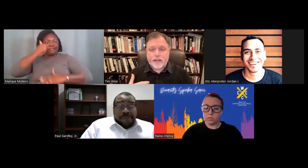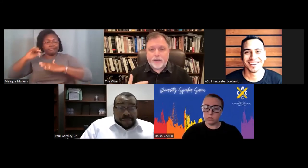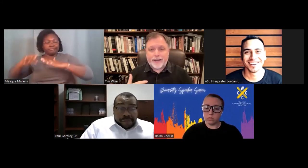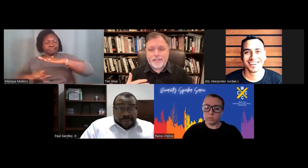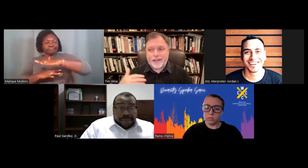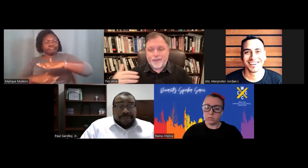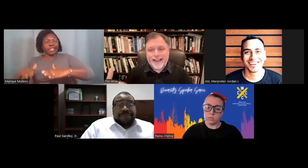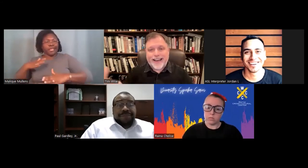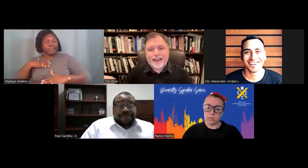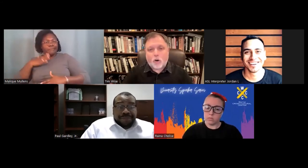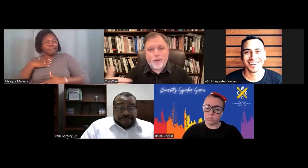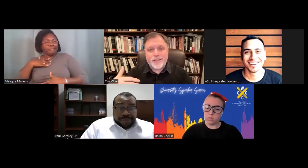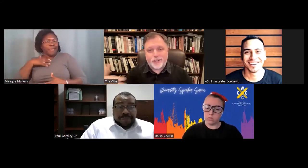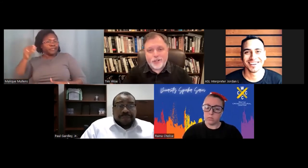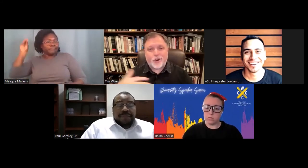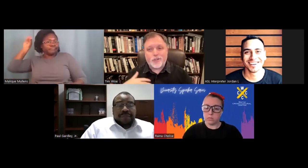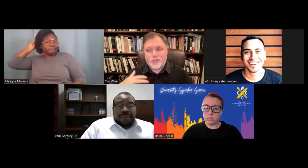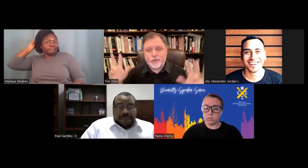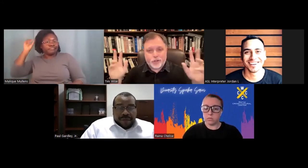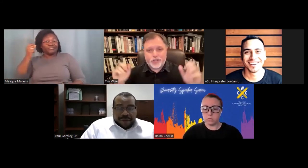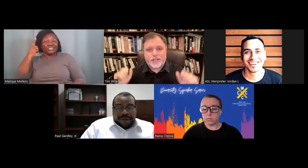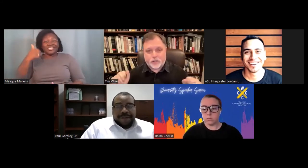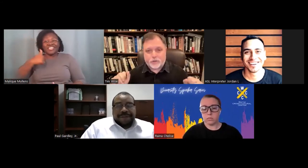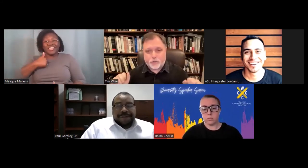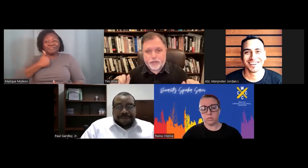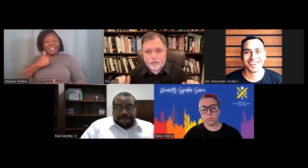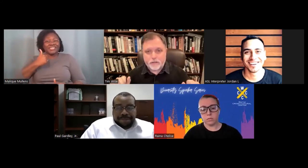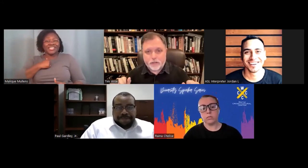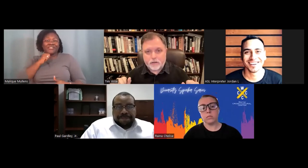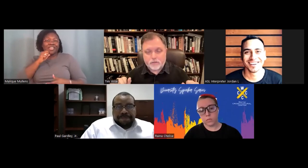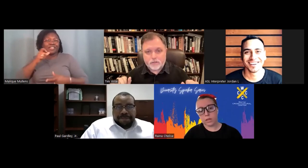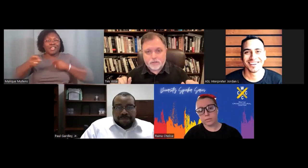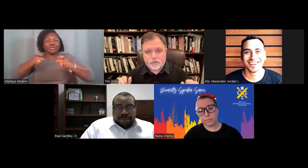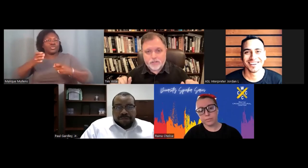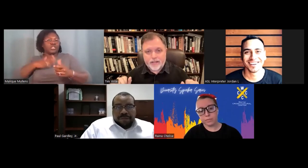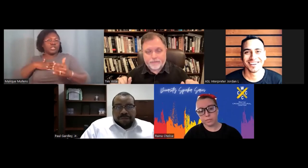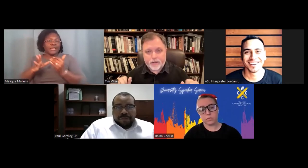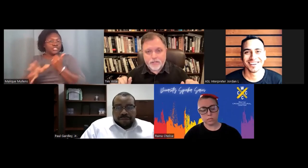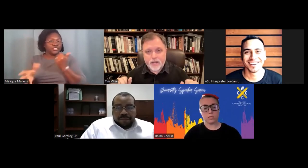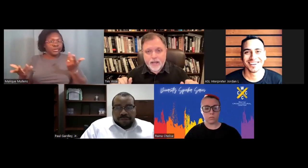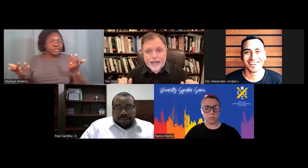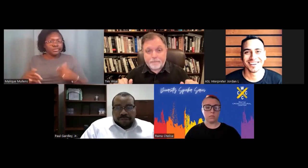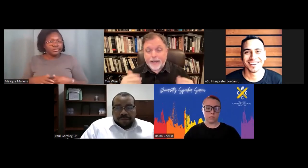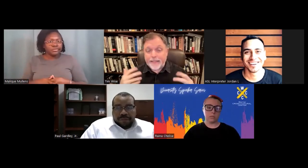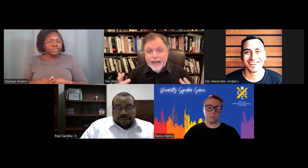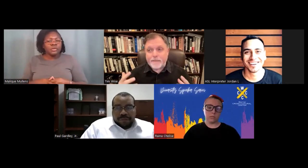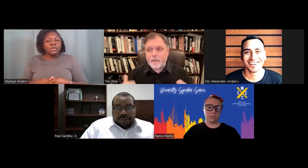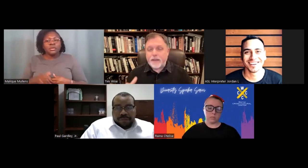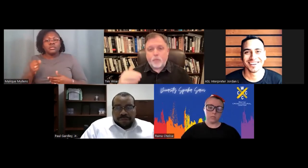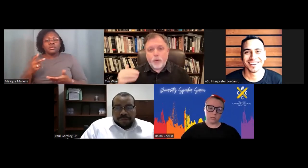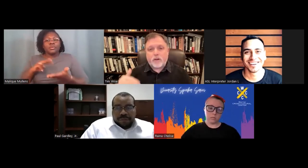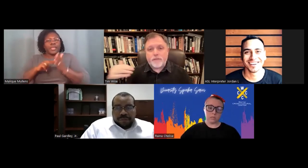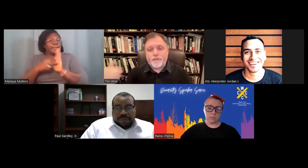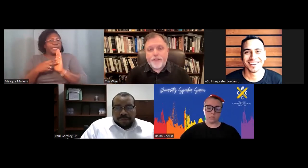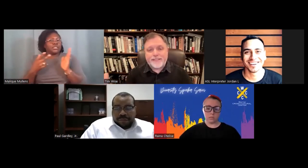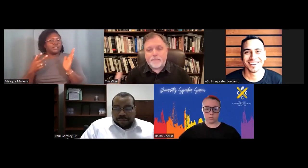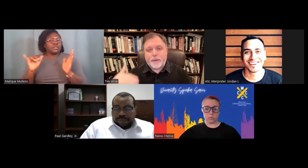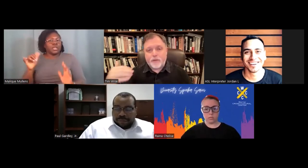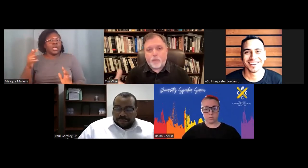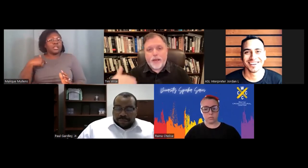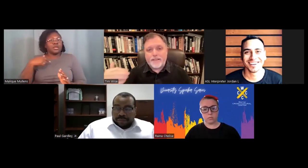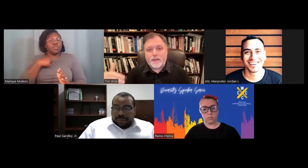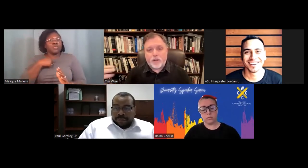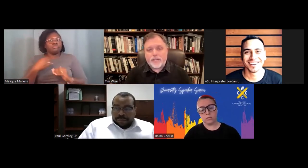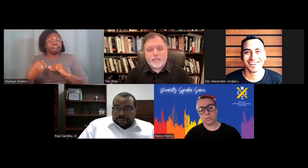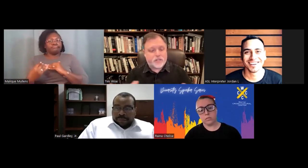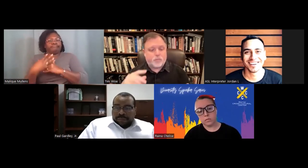about recognizing you're not always in charge of your shit, so to speak, you know, to use that phrase. And by that, I mean, we are affected by